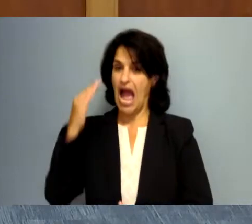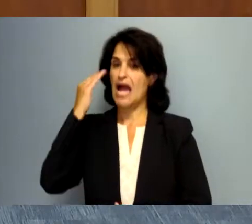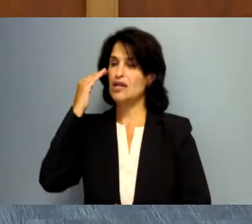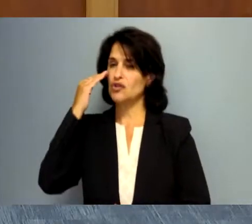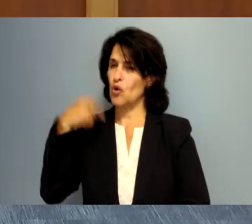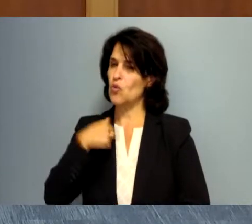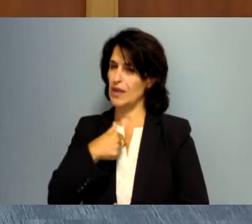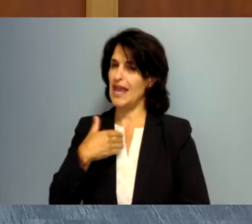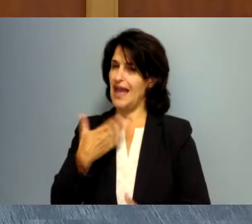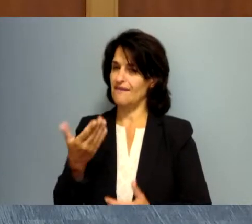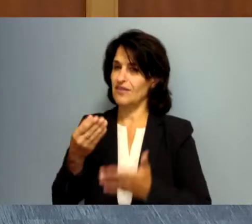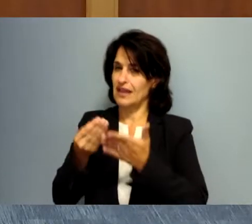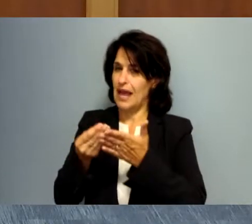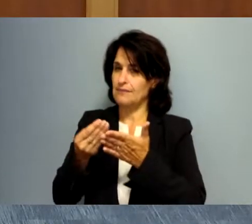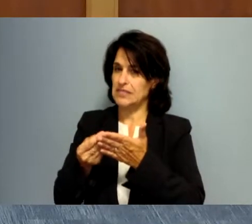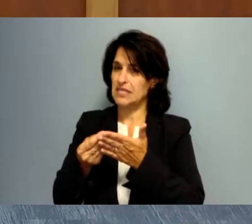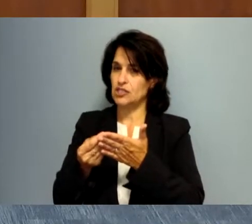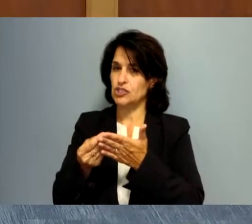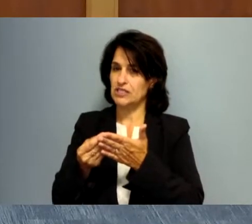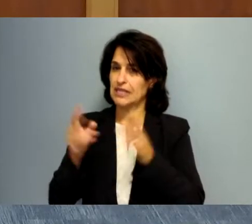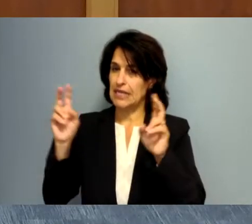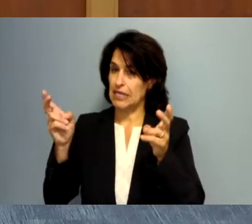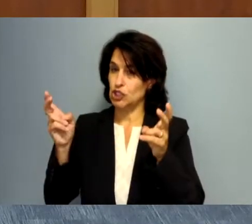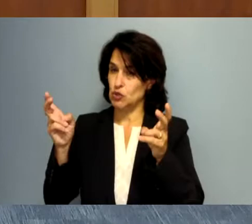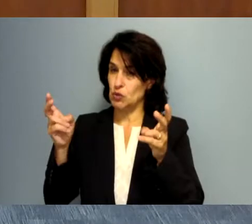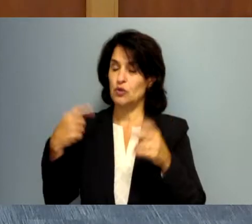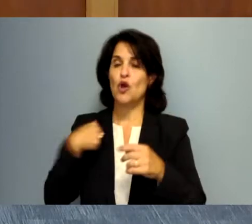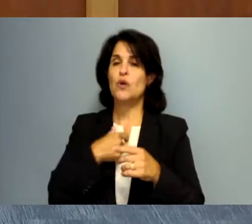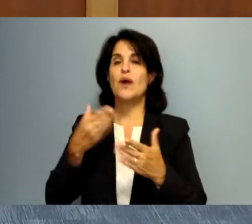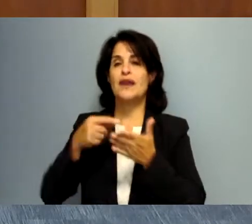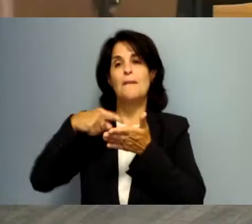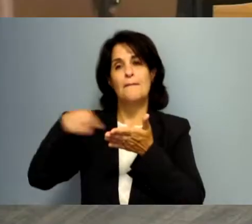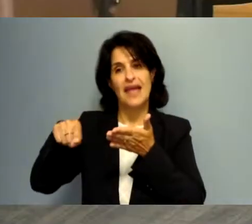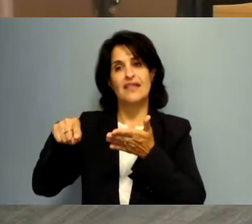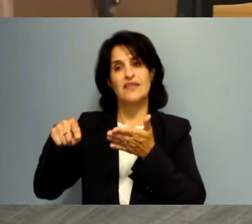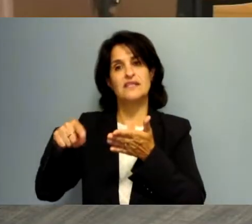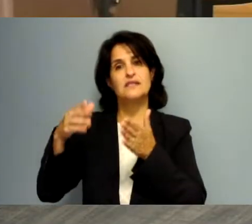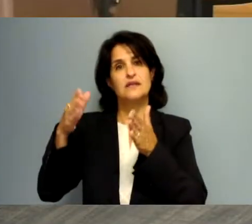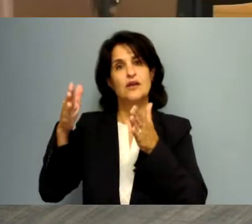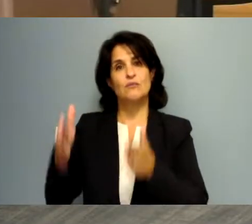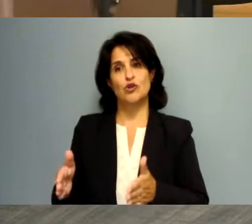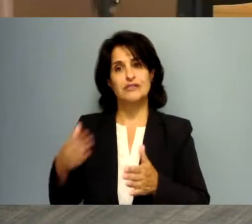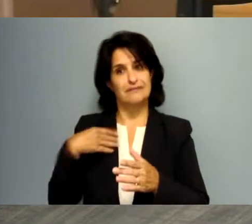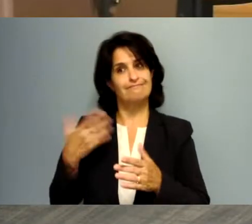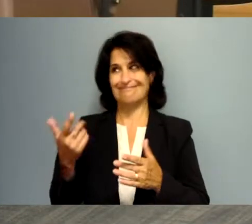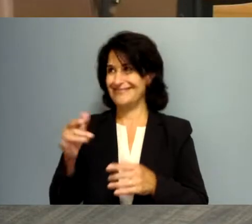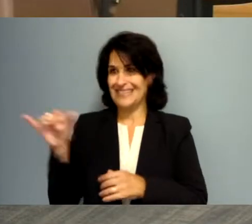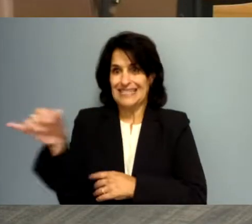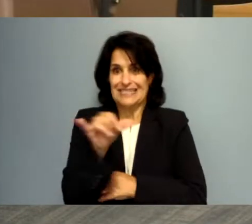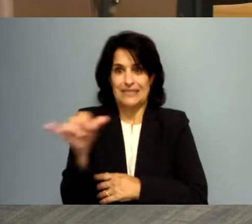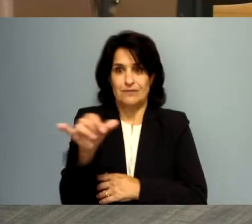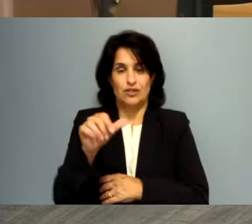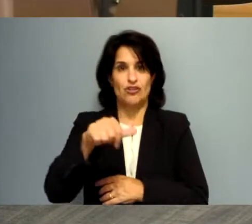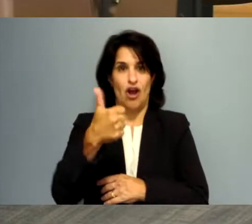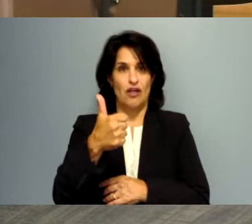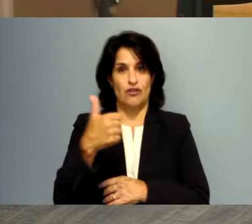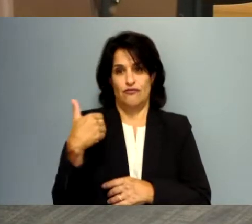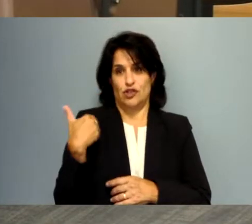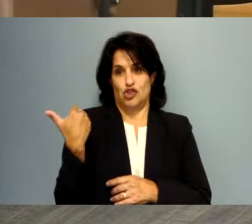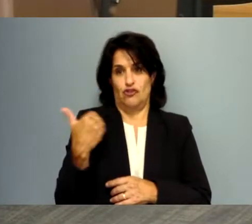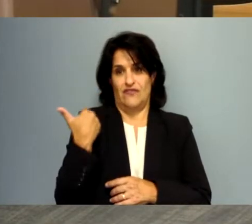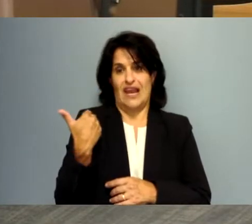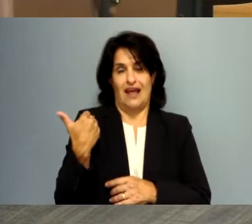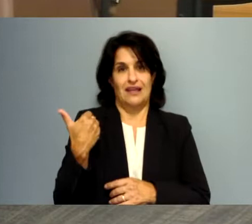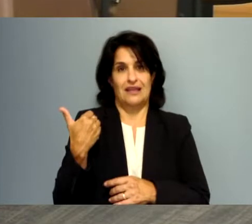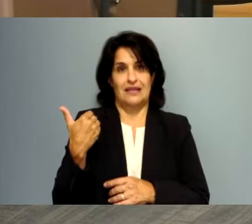the compensation issue. We'd like to pay this person, consistent with what we pay our other master, the juvenile hearing officer.